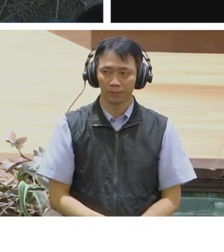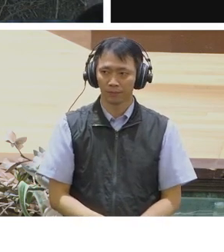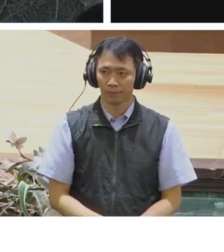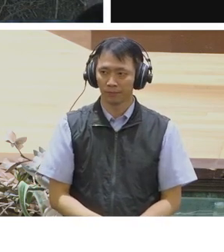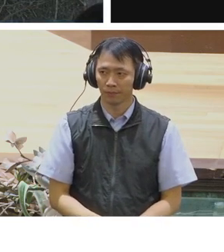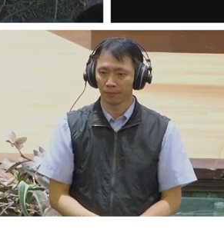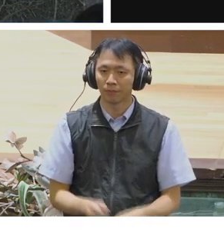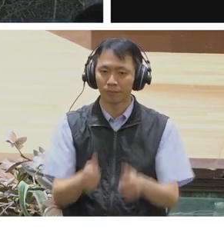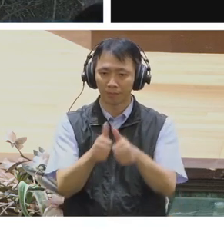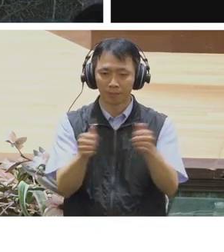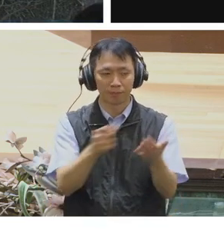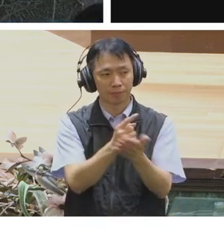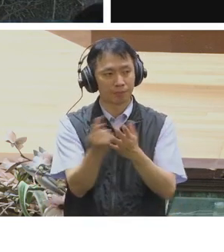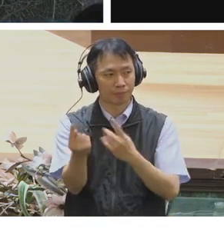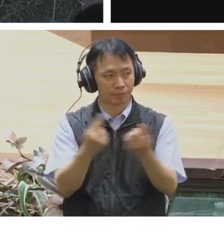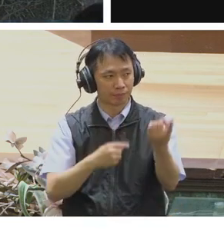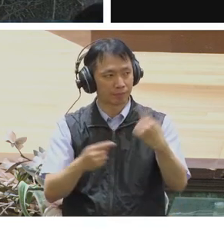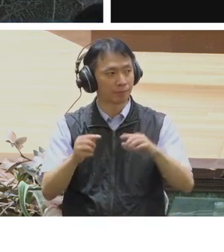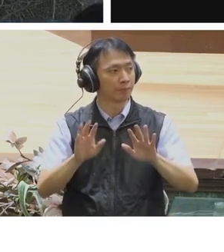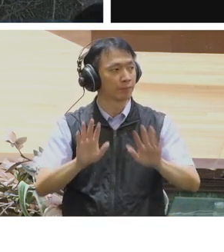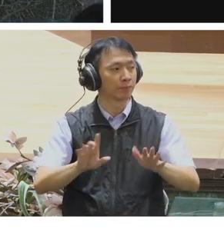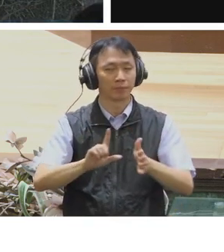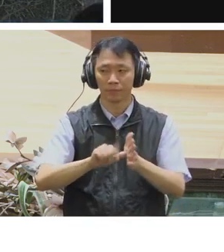here. Next time, I will send I will send to to the audience the to the audience.